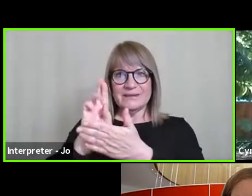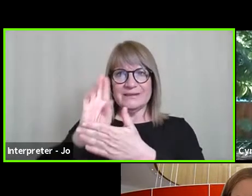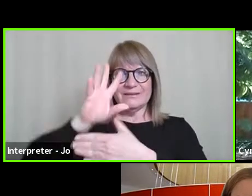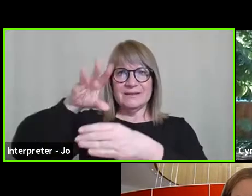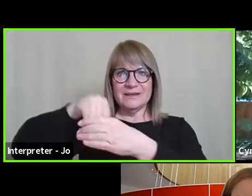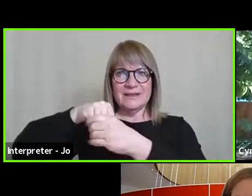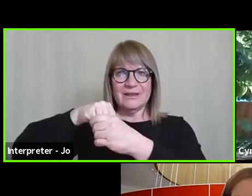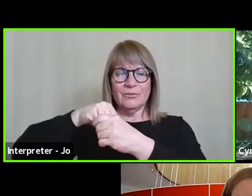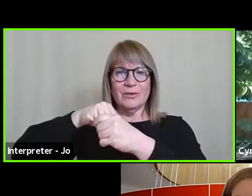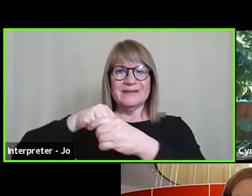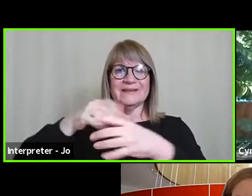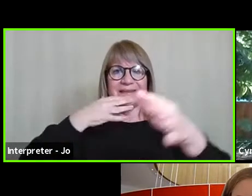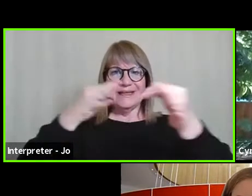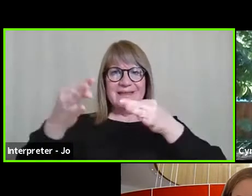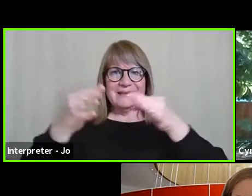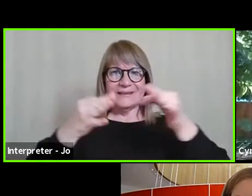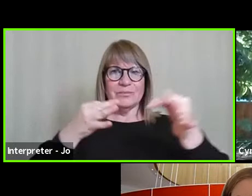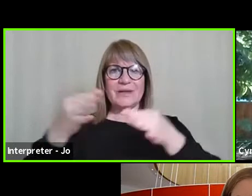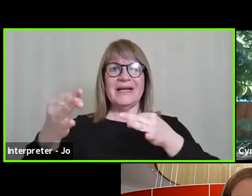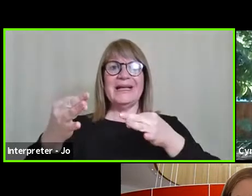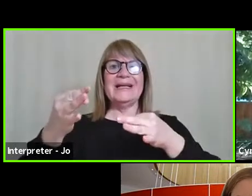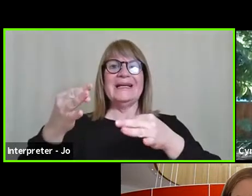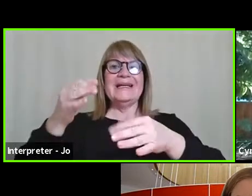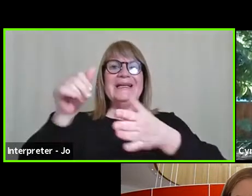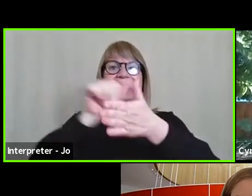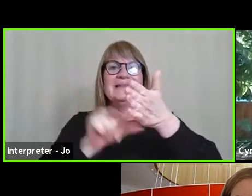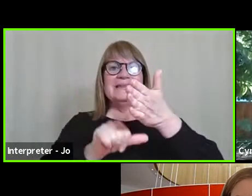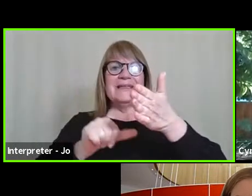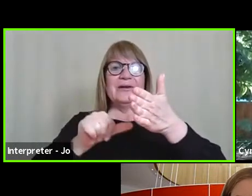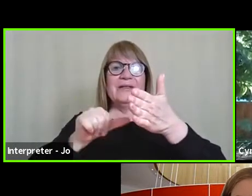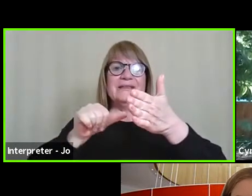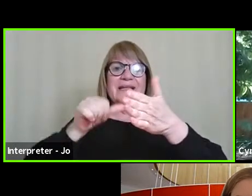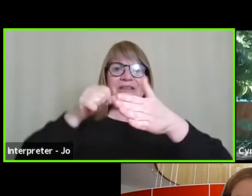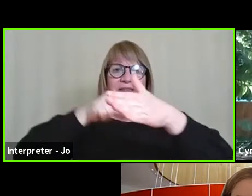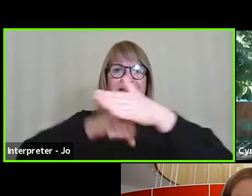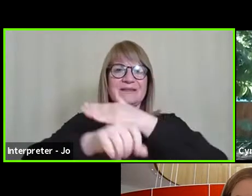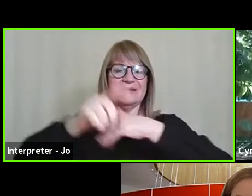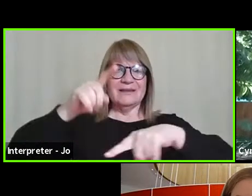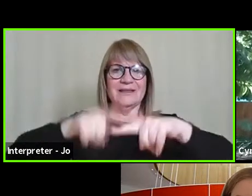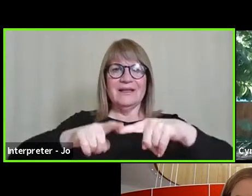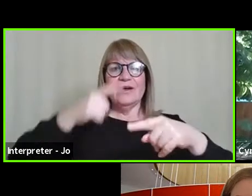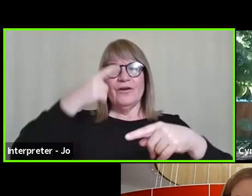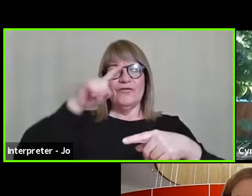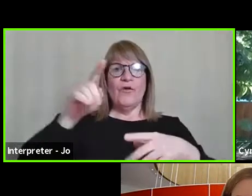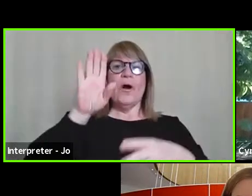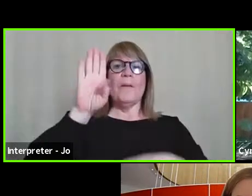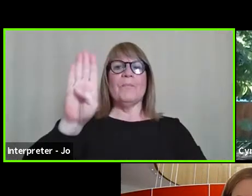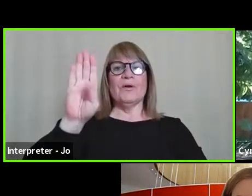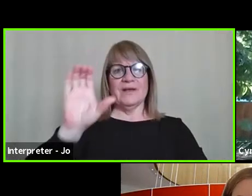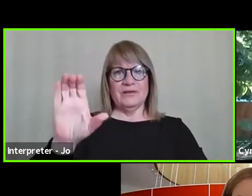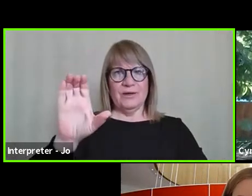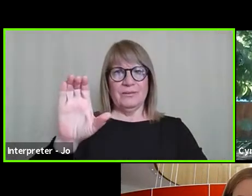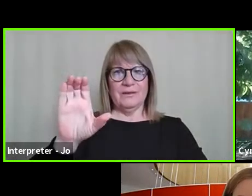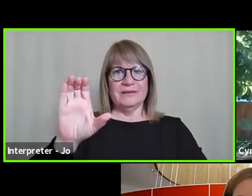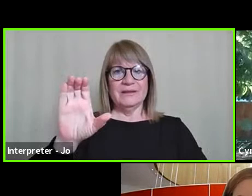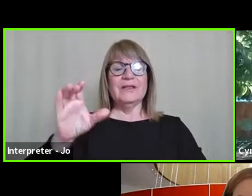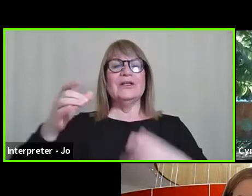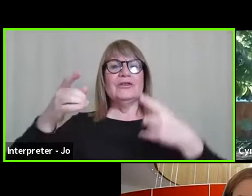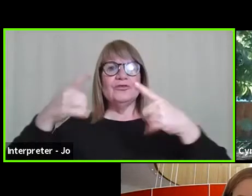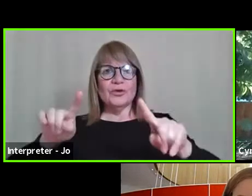civilization for the purpose of birth control during labor and delivery as a medically necessary